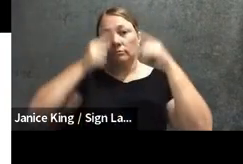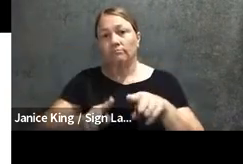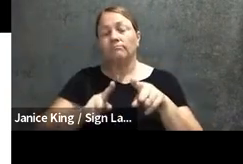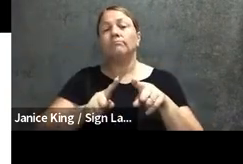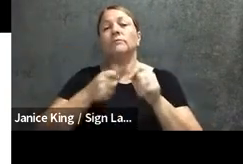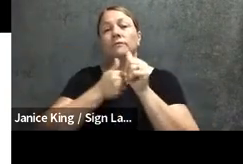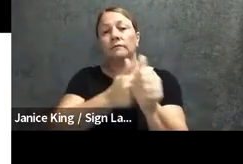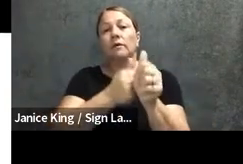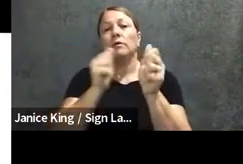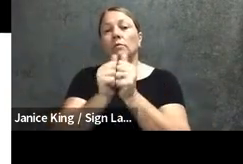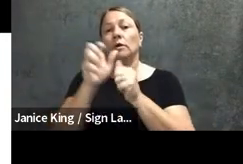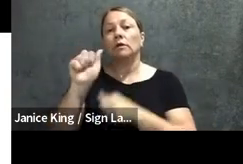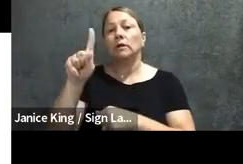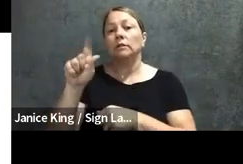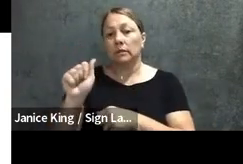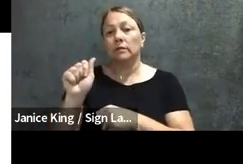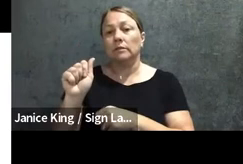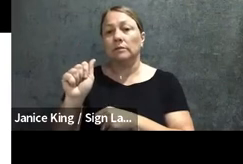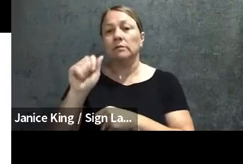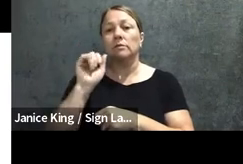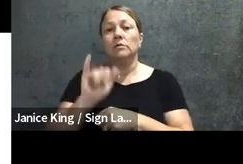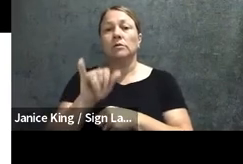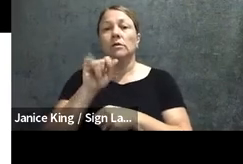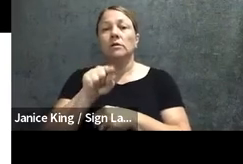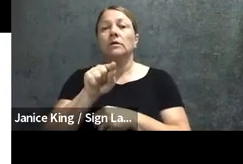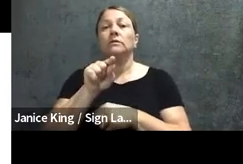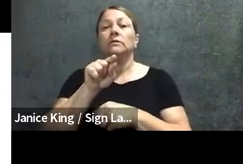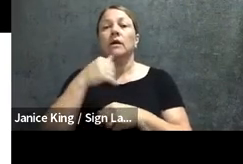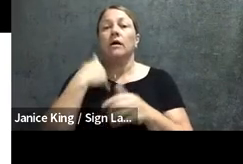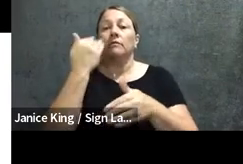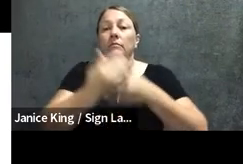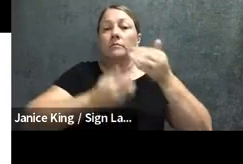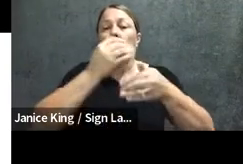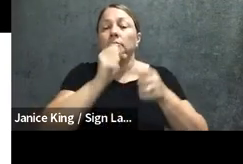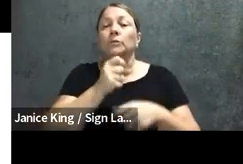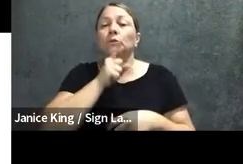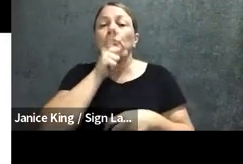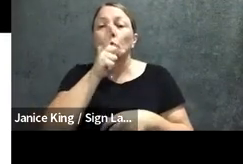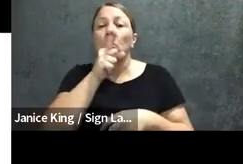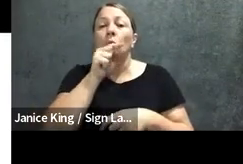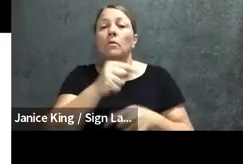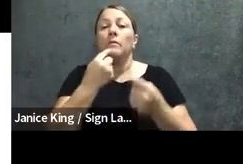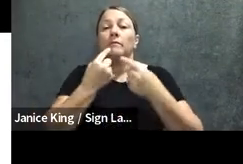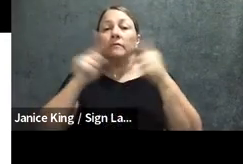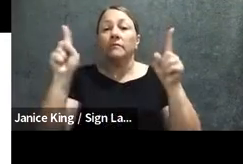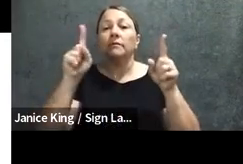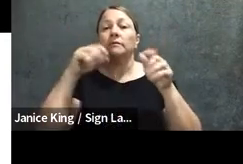From a practical point of view, it is also a way to streamline the accommodation process and help ensure the effective accommodations are